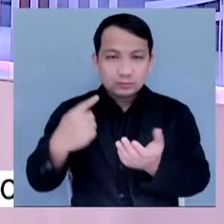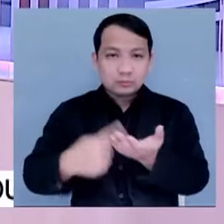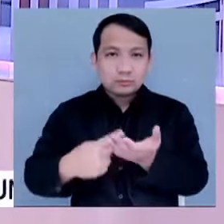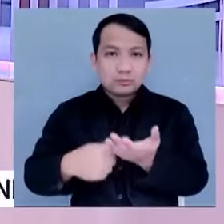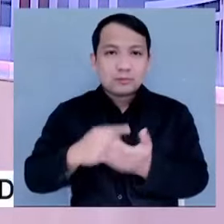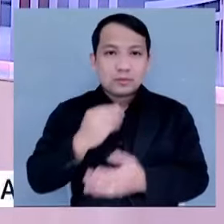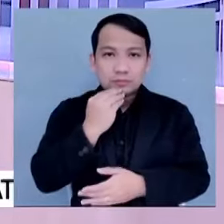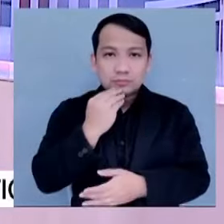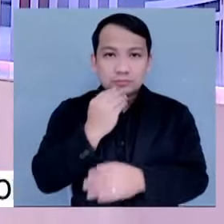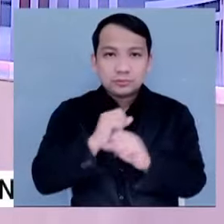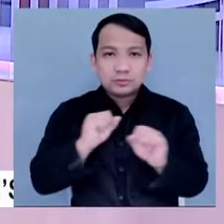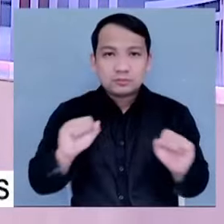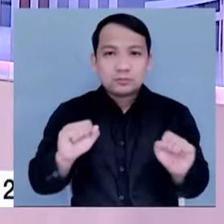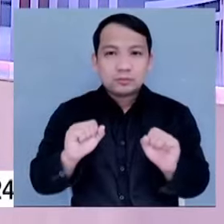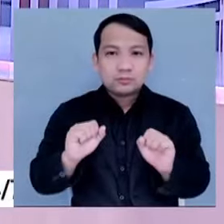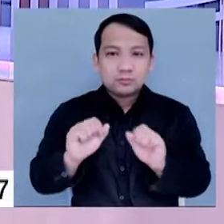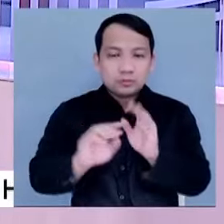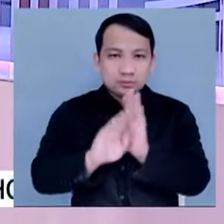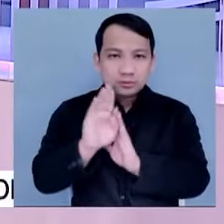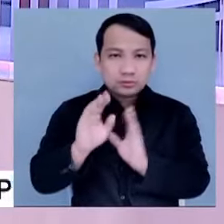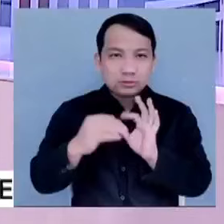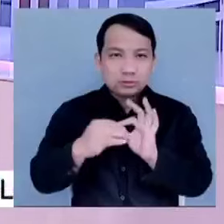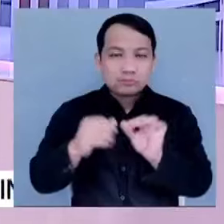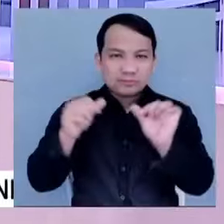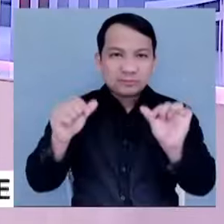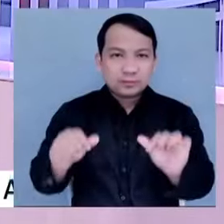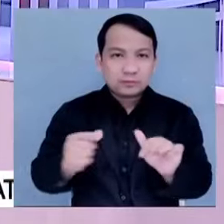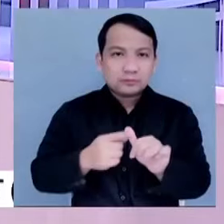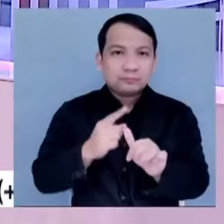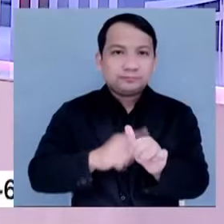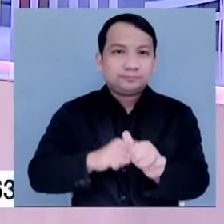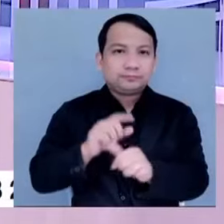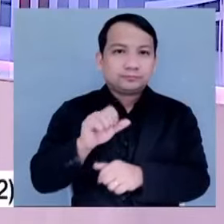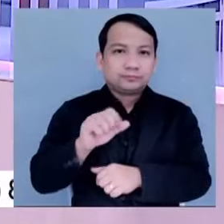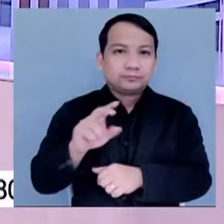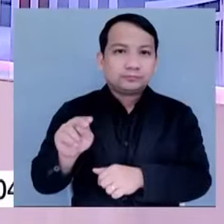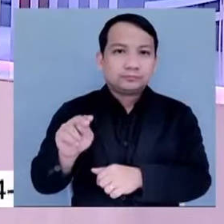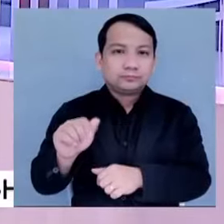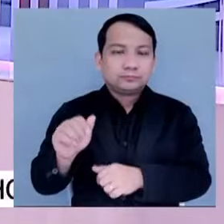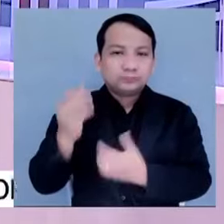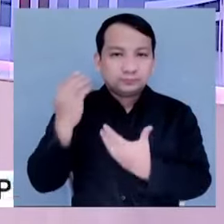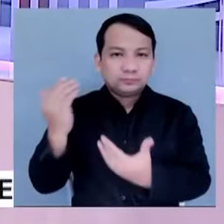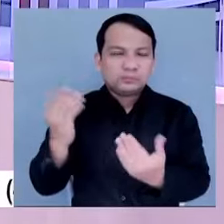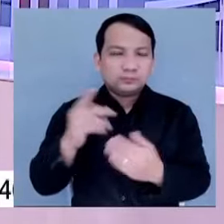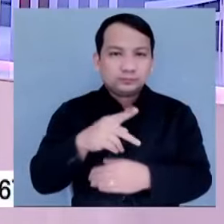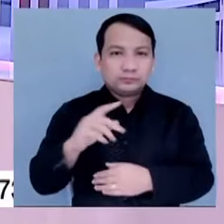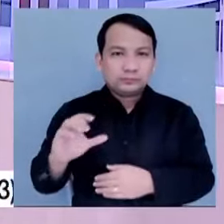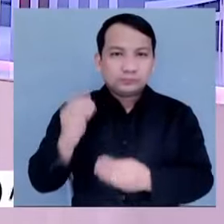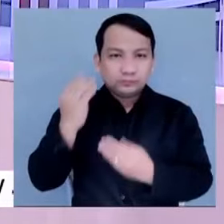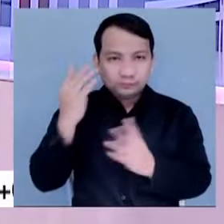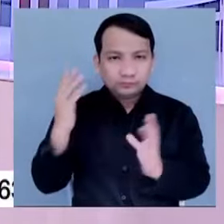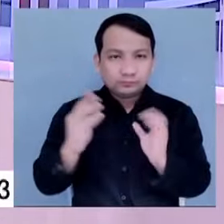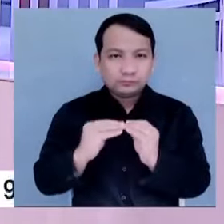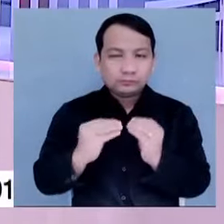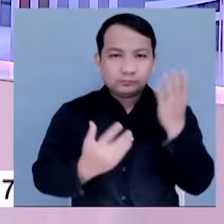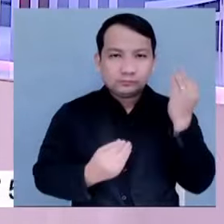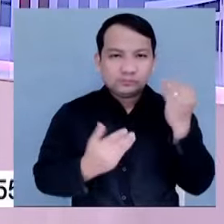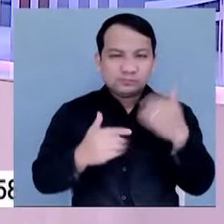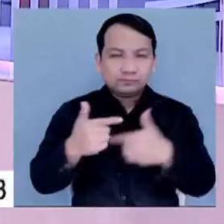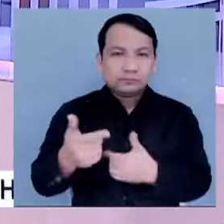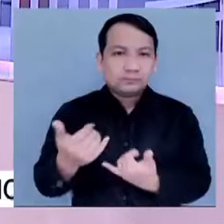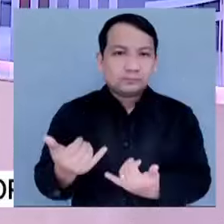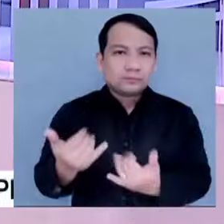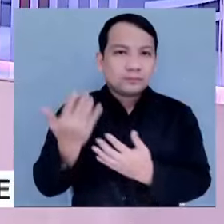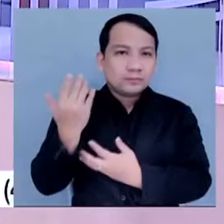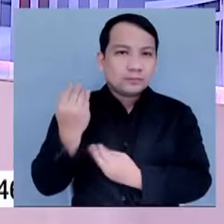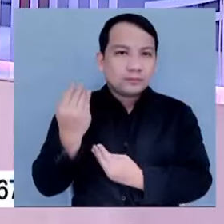and development agenda in the first post-Sona forum being held in Pasay City. Jervis Manahan is there and he joins us now with an update.